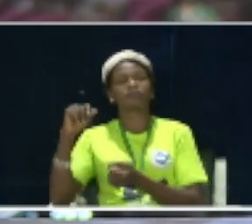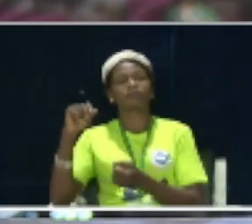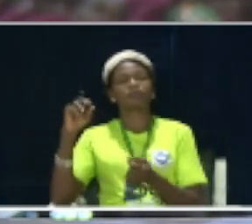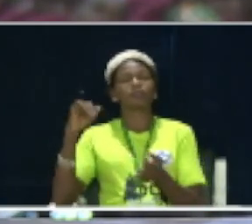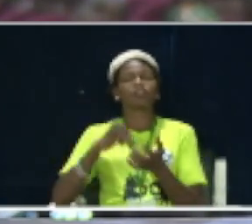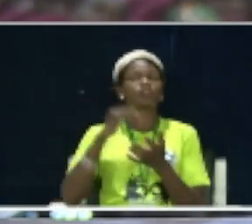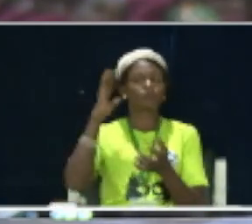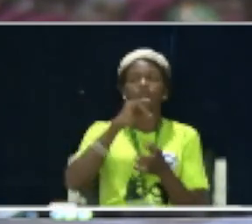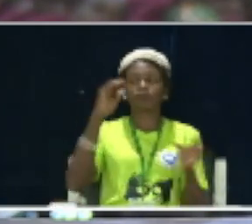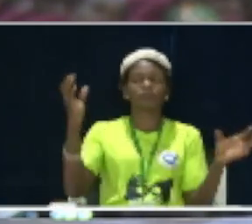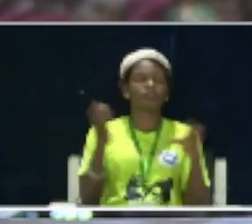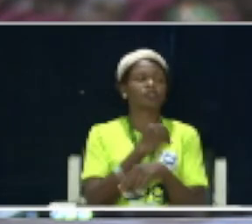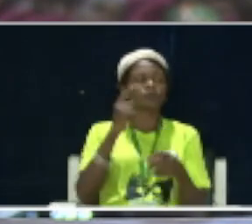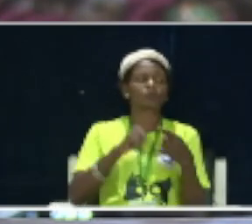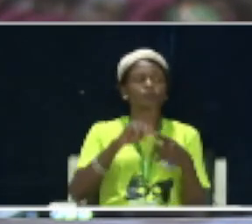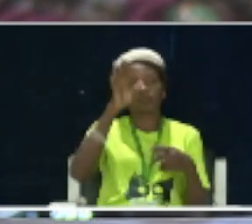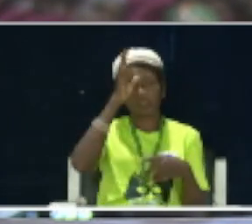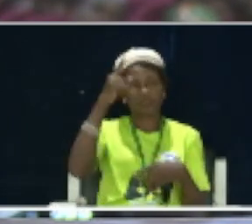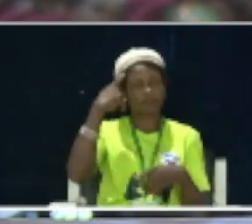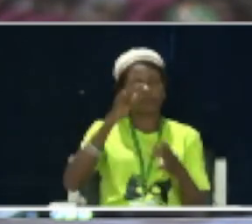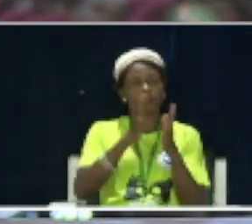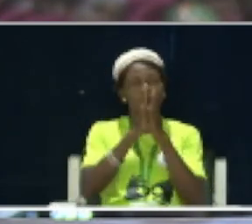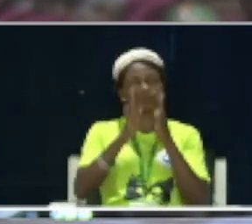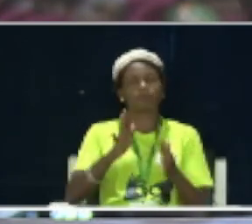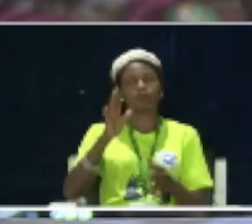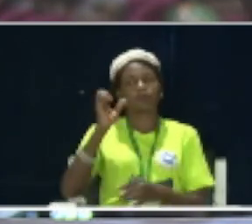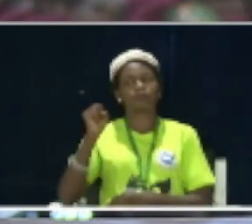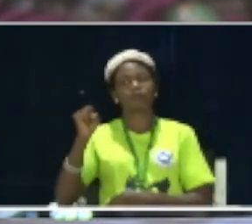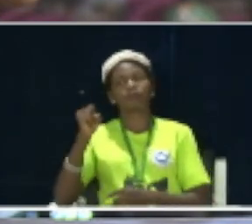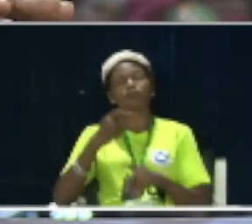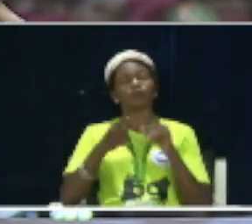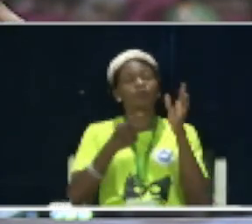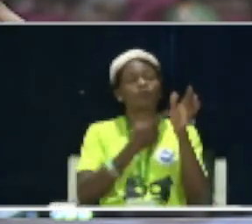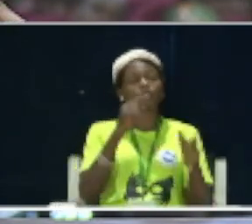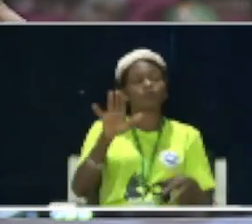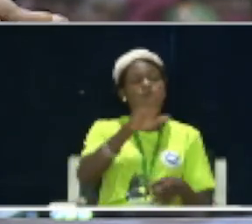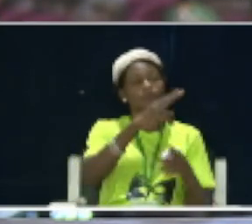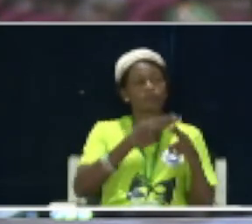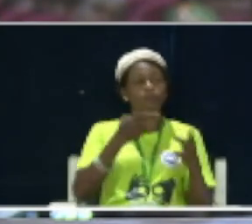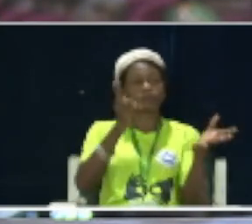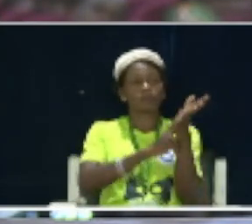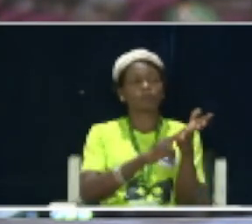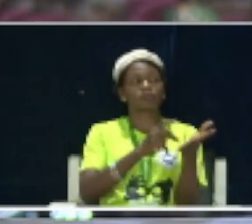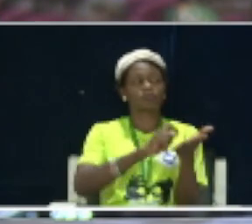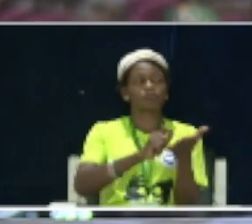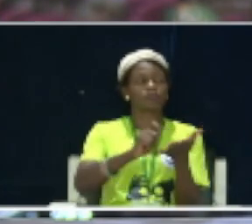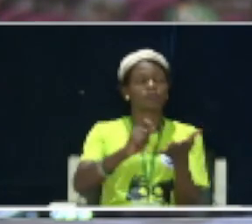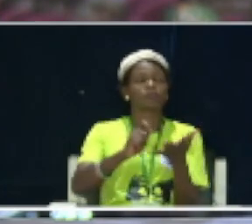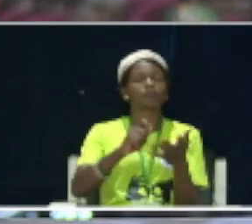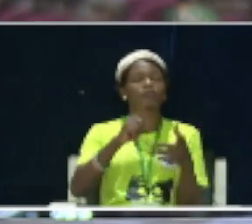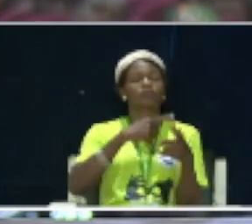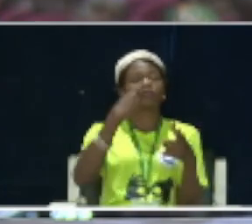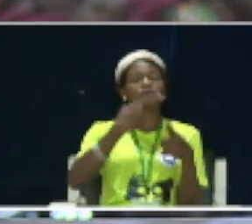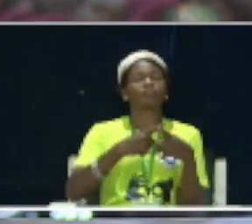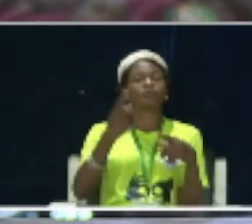it will not be taken to Daddy for prayers. But once your name is written, then